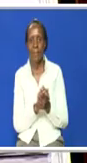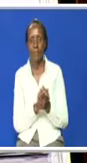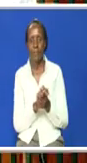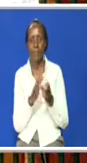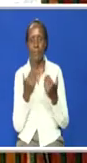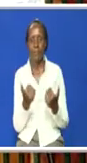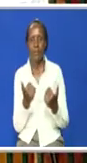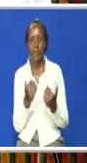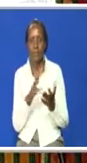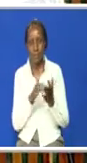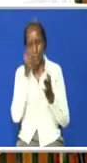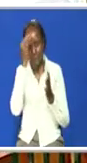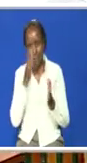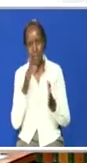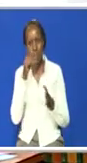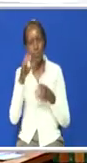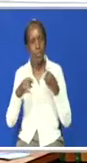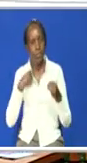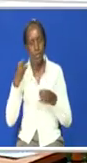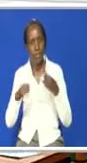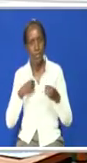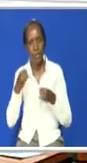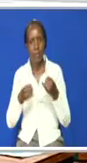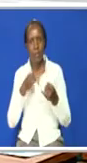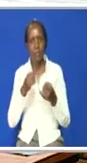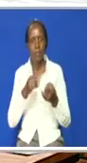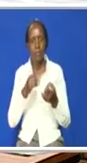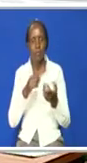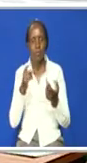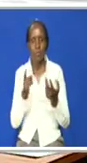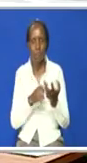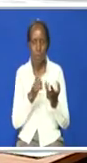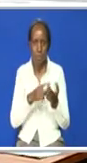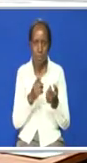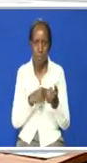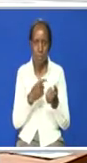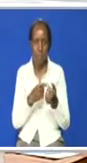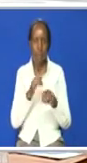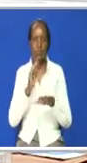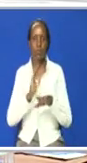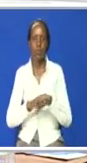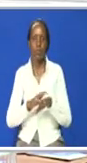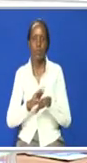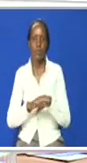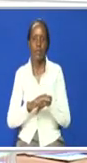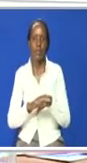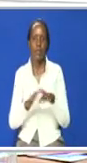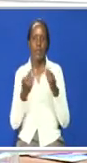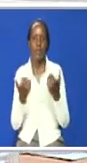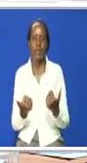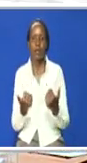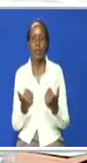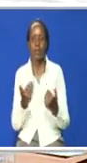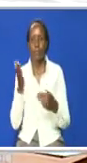Dear Lana, did you enjoy to do the sums? Good. Now, at home,